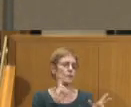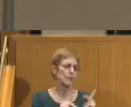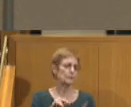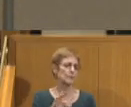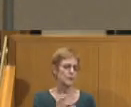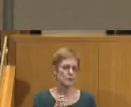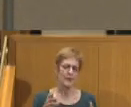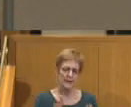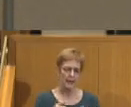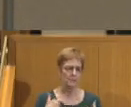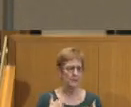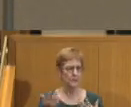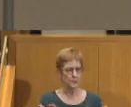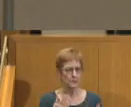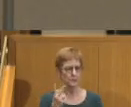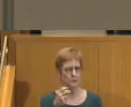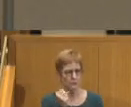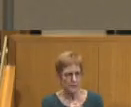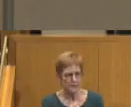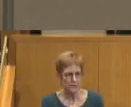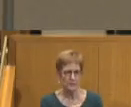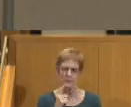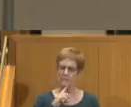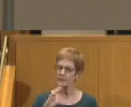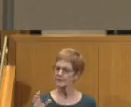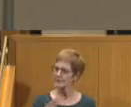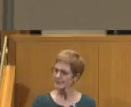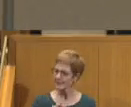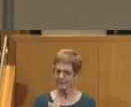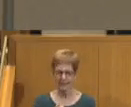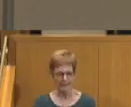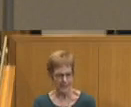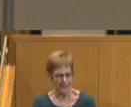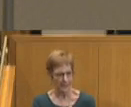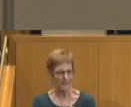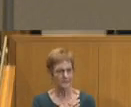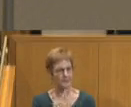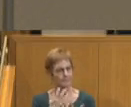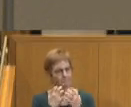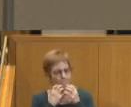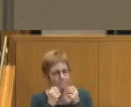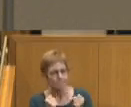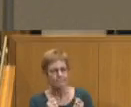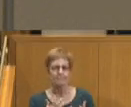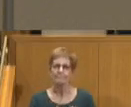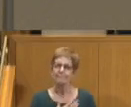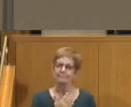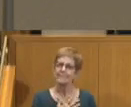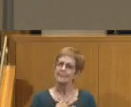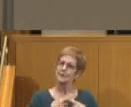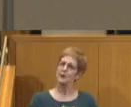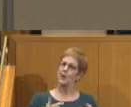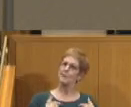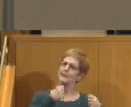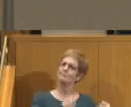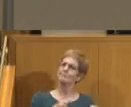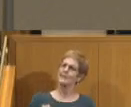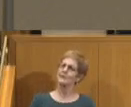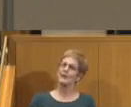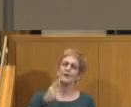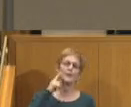two of them in the audience, so I'm going to give a special shout out. My treasurer, Jamil Simmons, and my social media director, Travis P. Jackson,